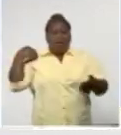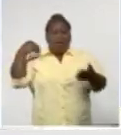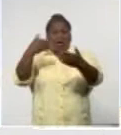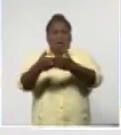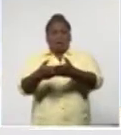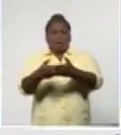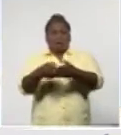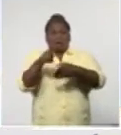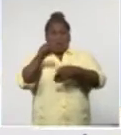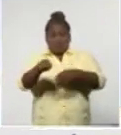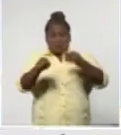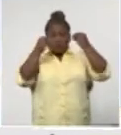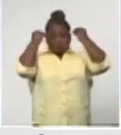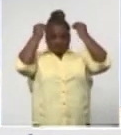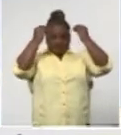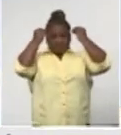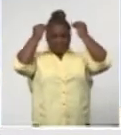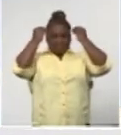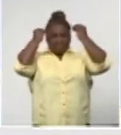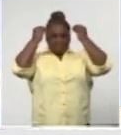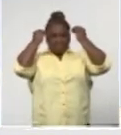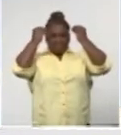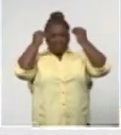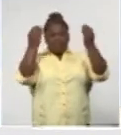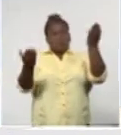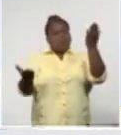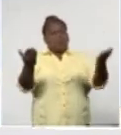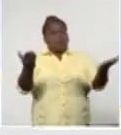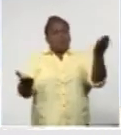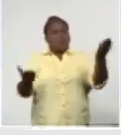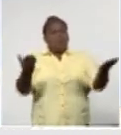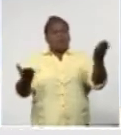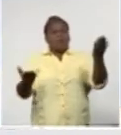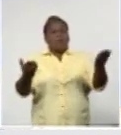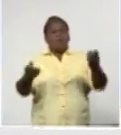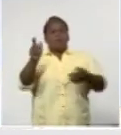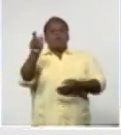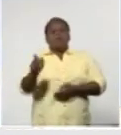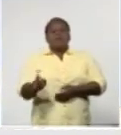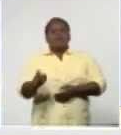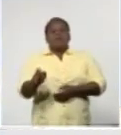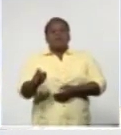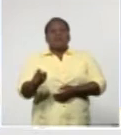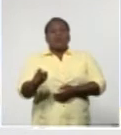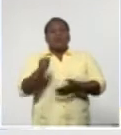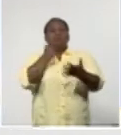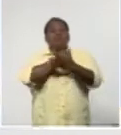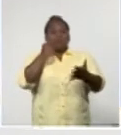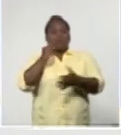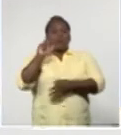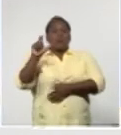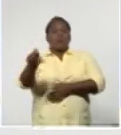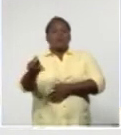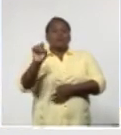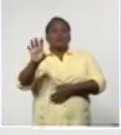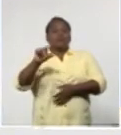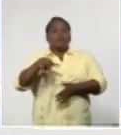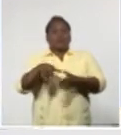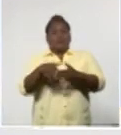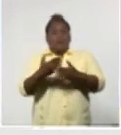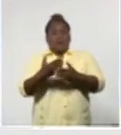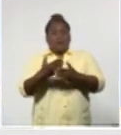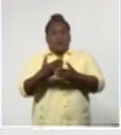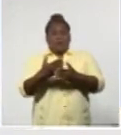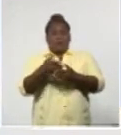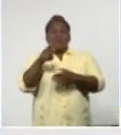no symptoms of the disease for 54.1% of all cases confirmed to date. But in the analysis of the